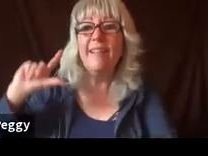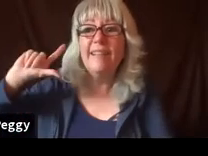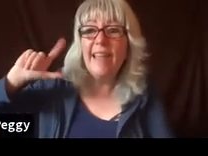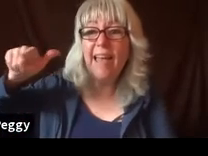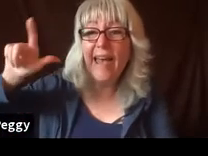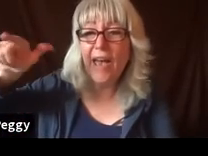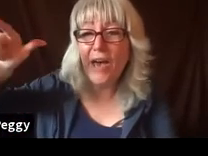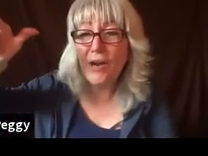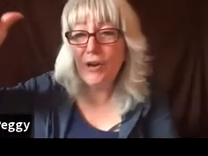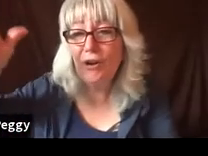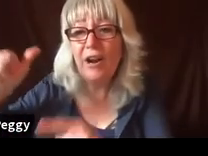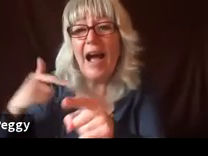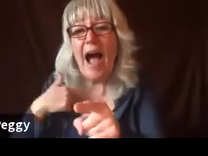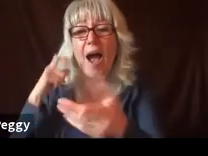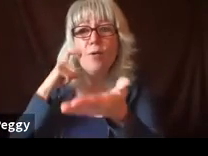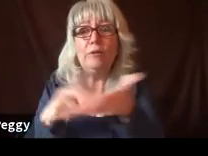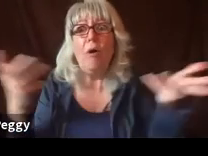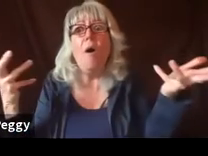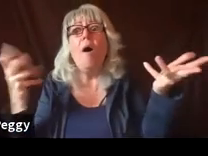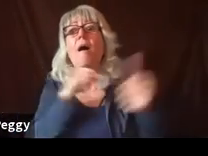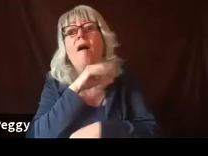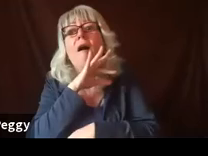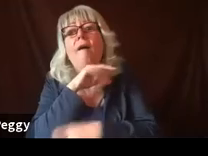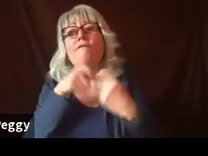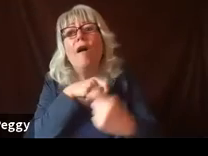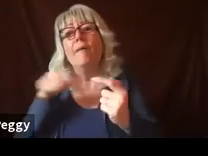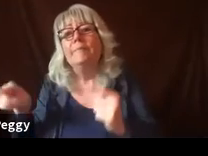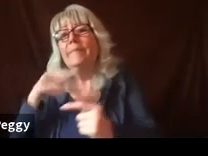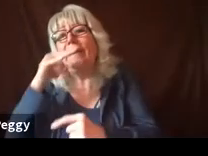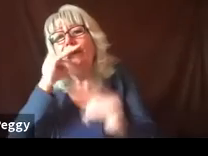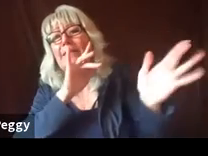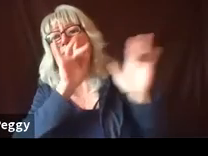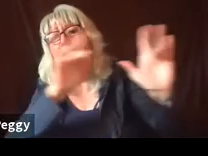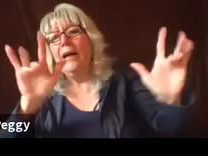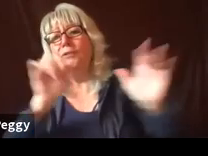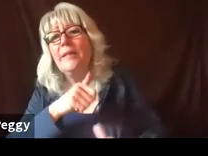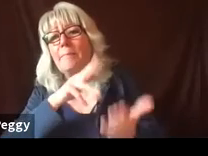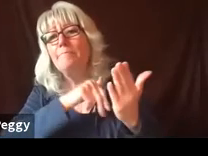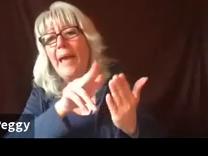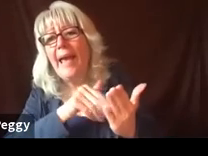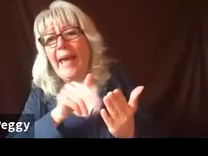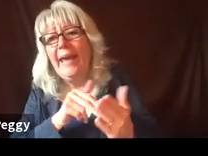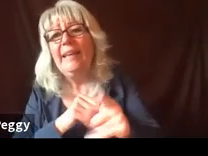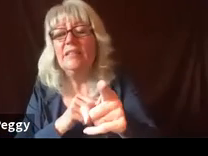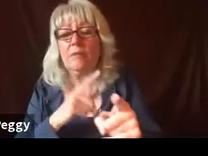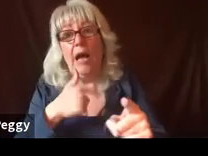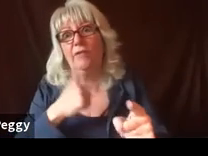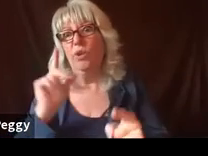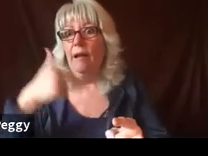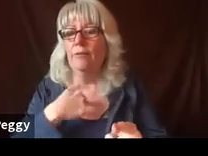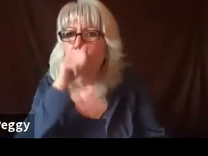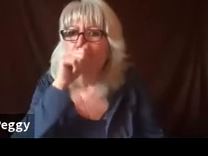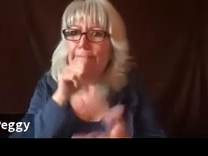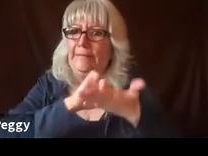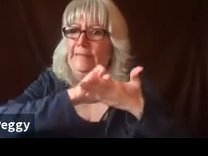to get the little kids' additions out of the painting. You want to make sure that you're not tempting the little ones with those art supplies,